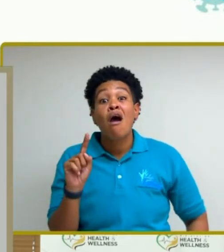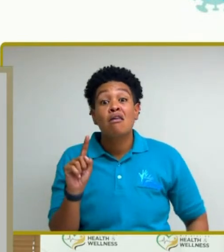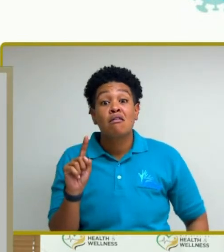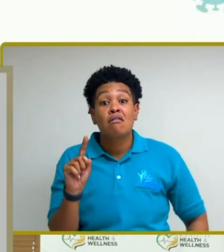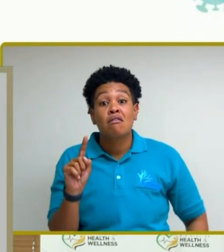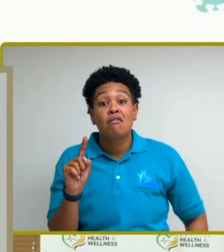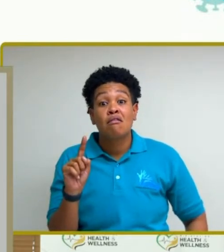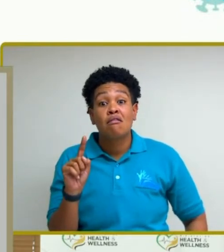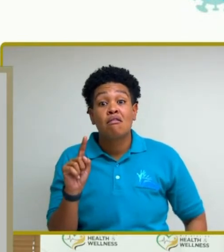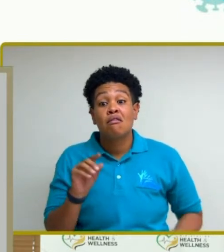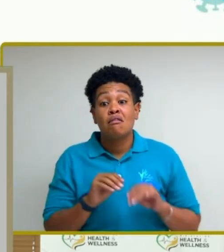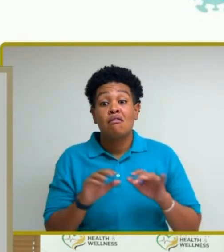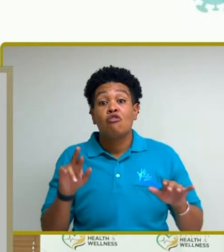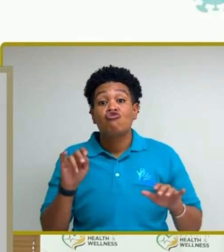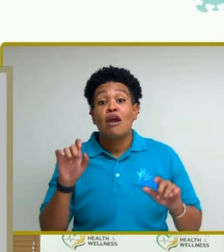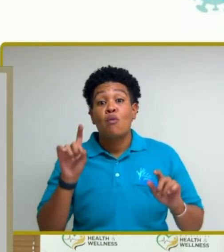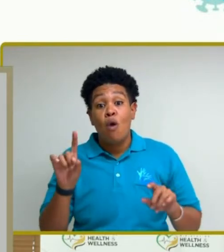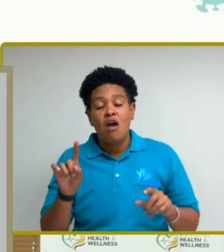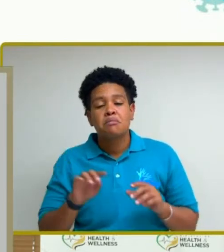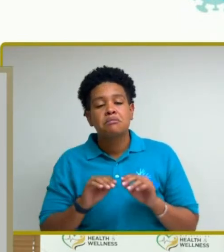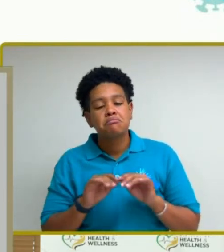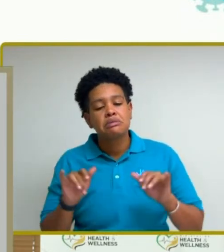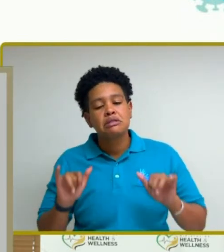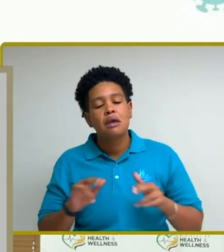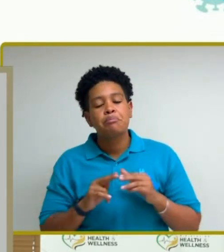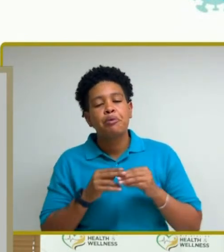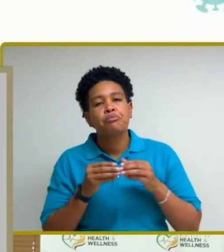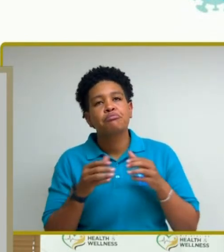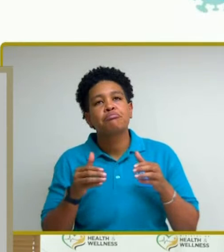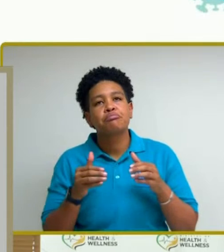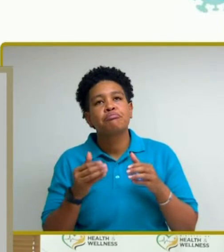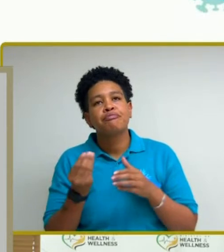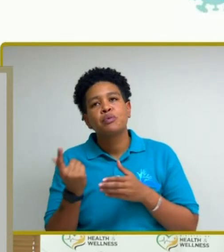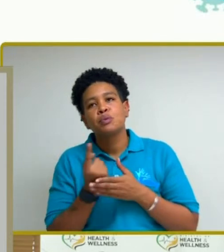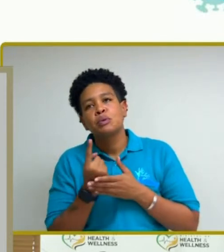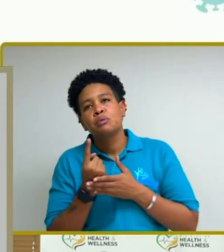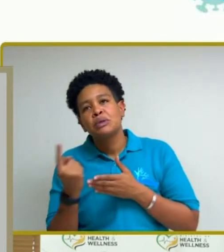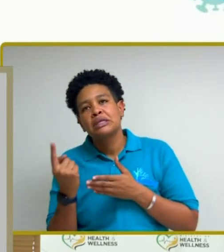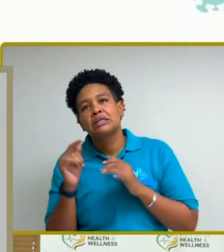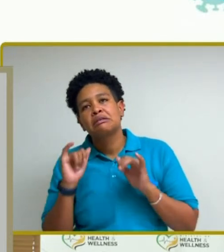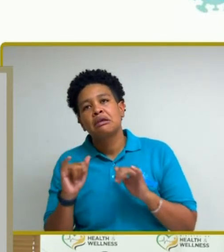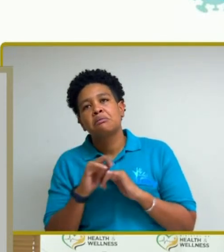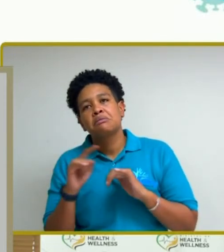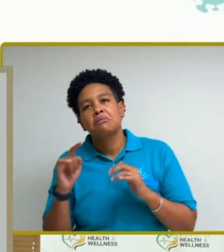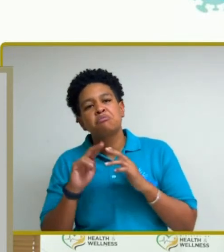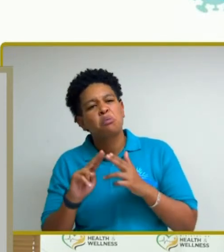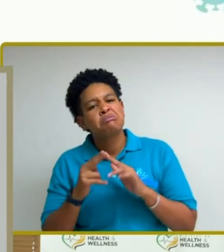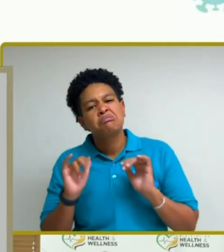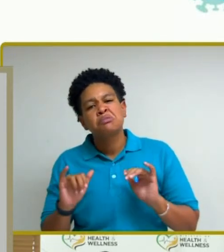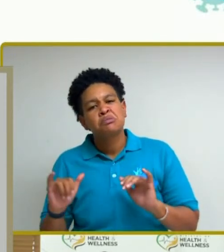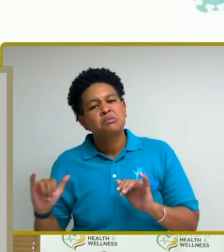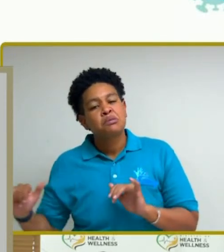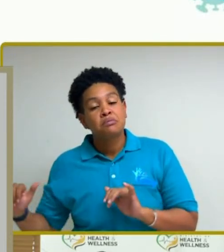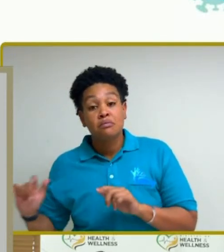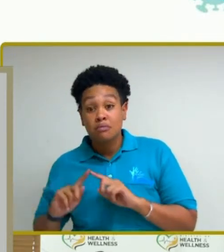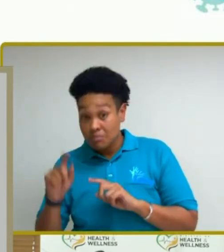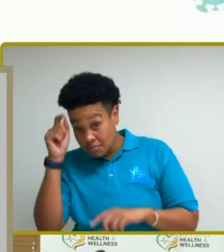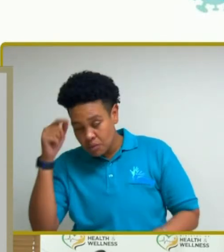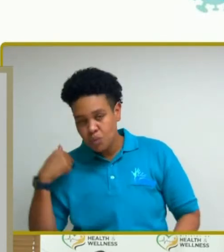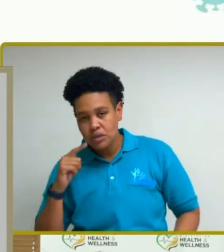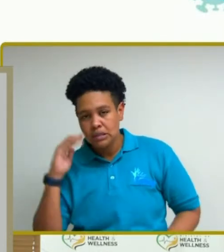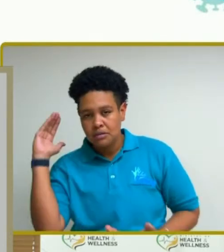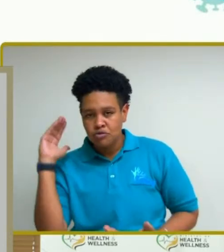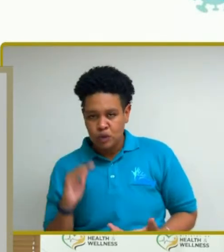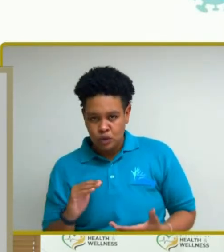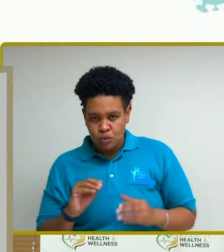of days, maybe going into a couple of weeks. What we would like to see, however, is a drop in the reproductive